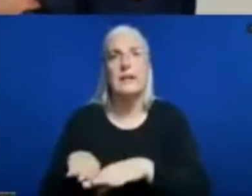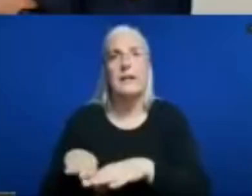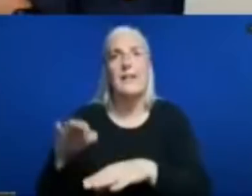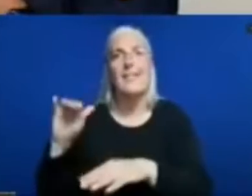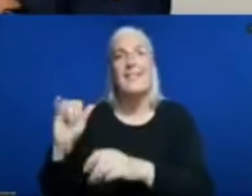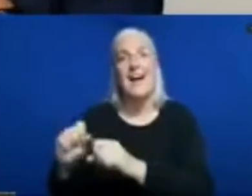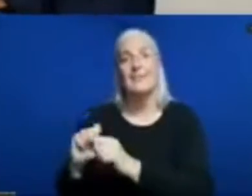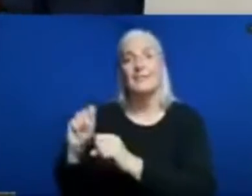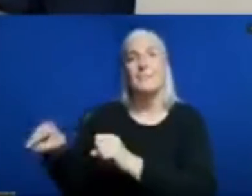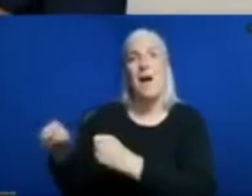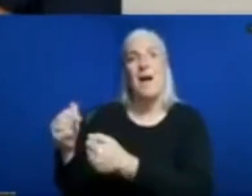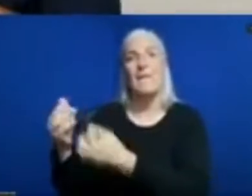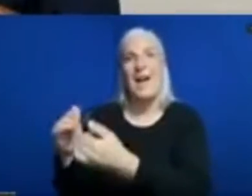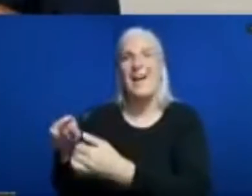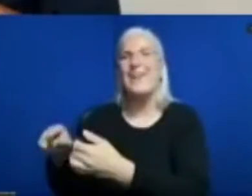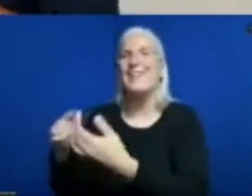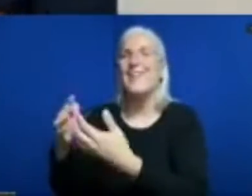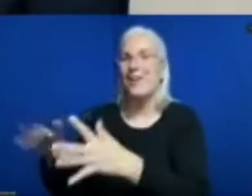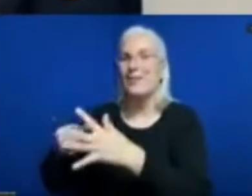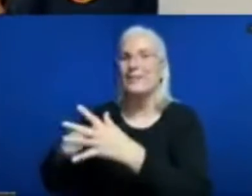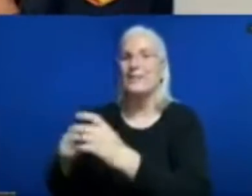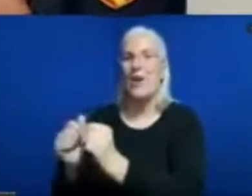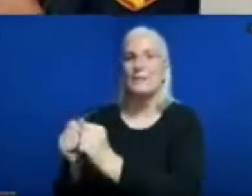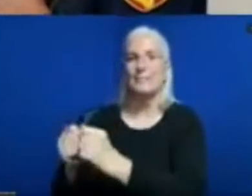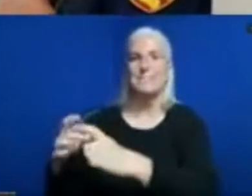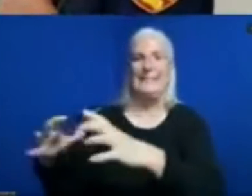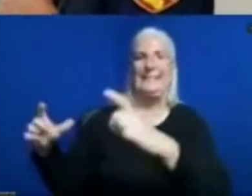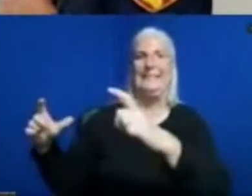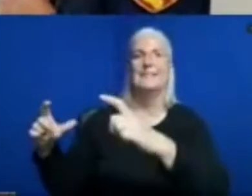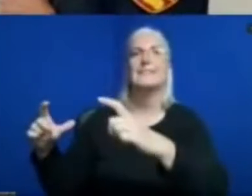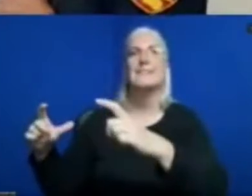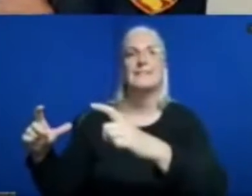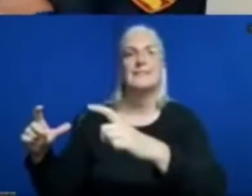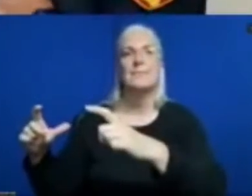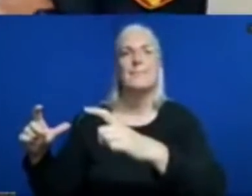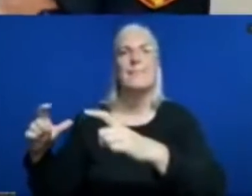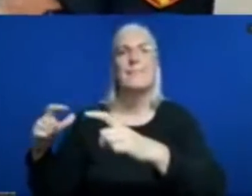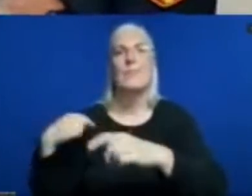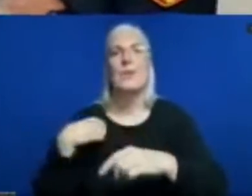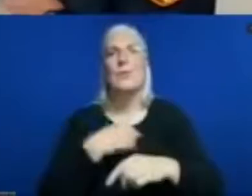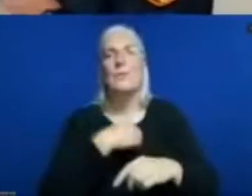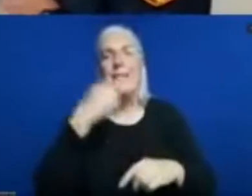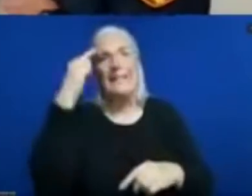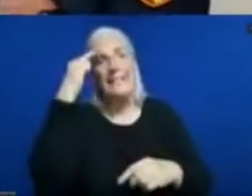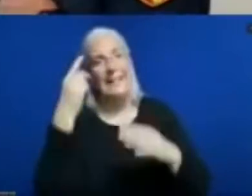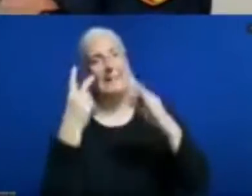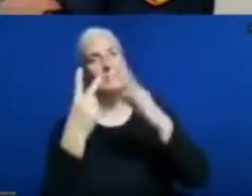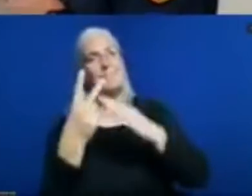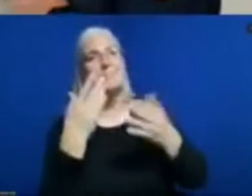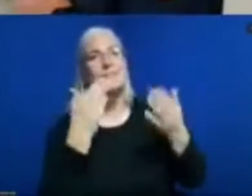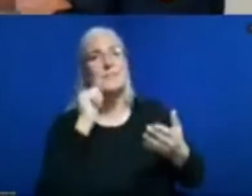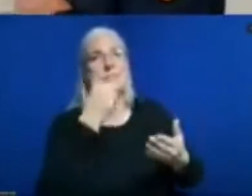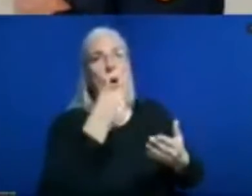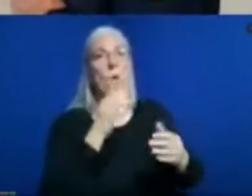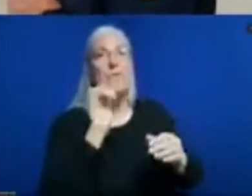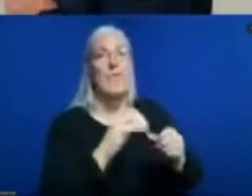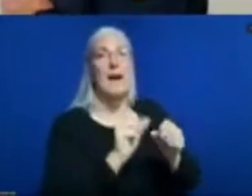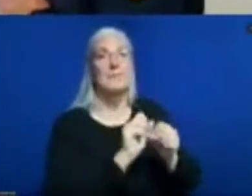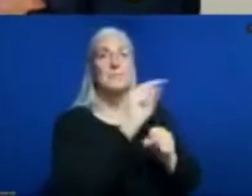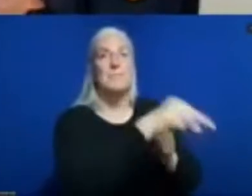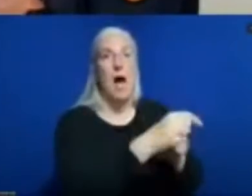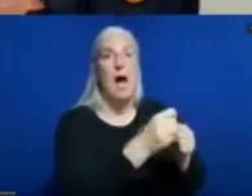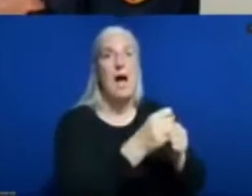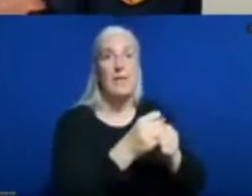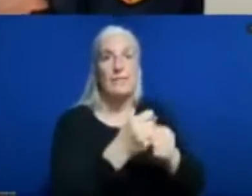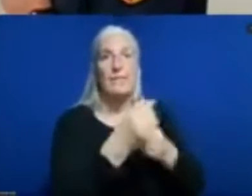tomorrow morning, these two fires are actually going to grow together. So this Janesville spot will have reached the main fire over here to the east